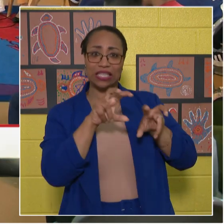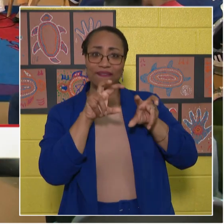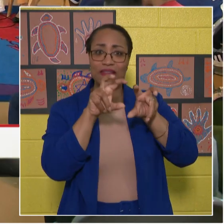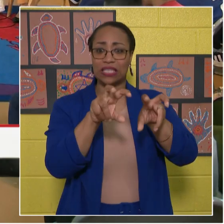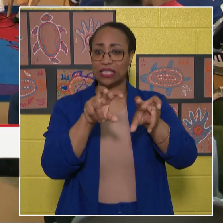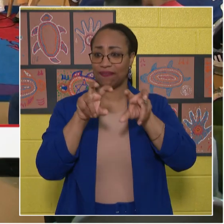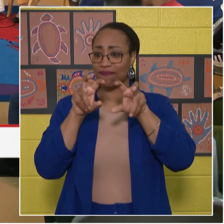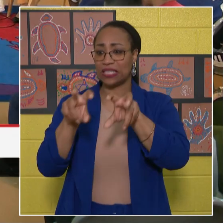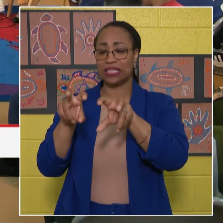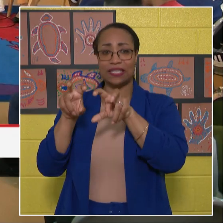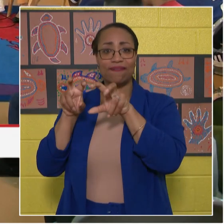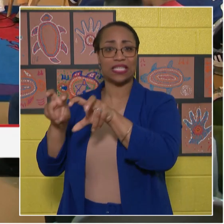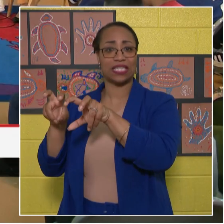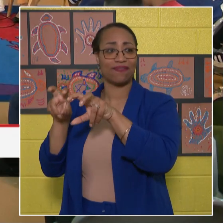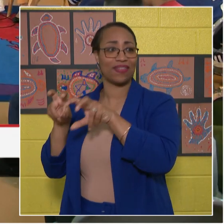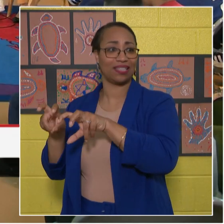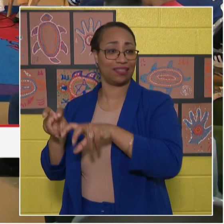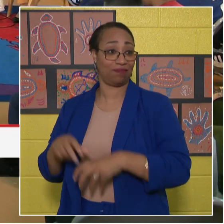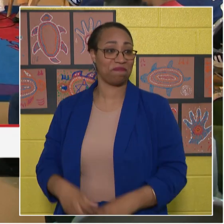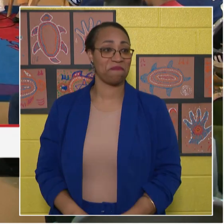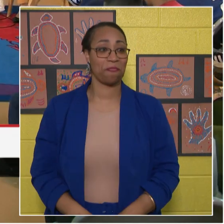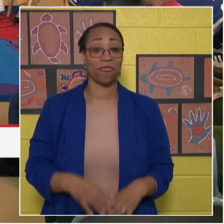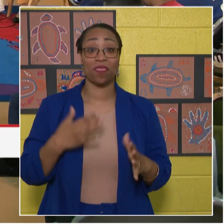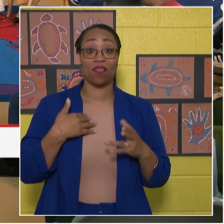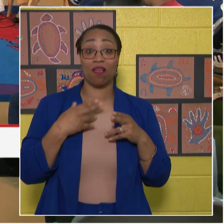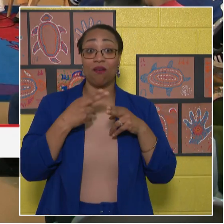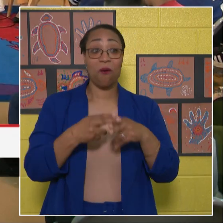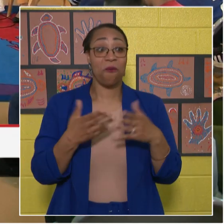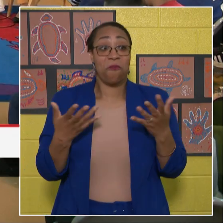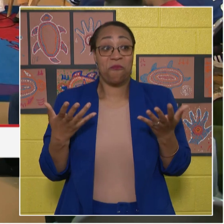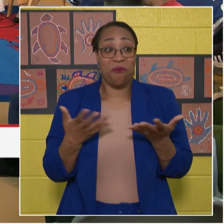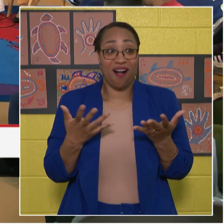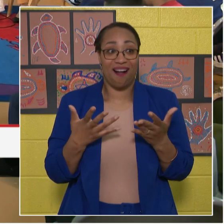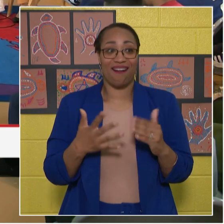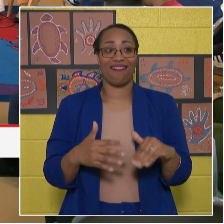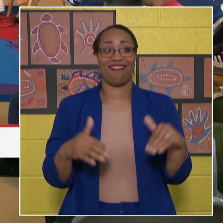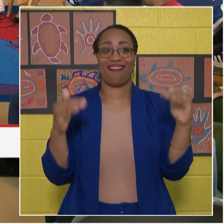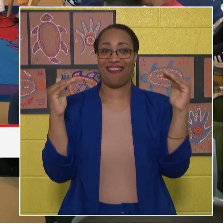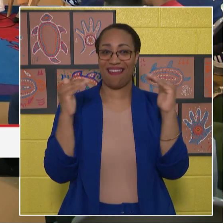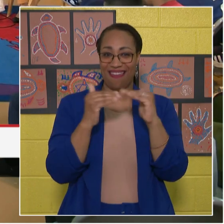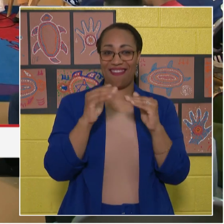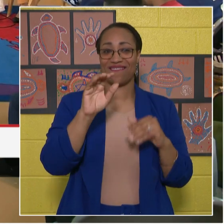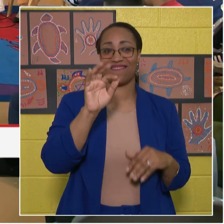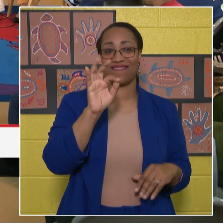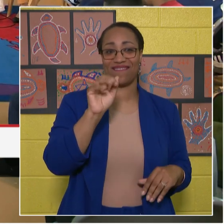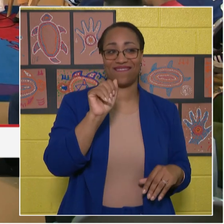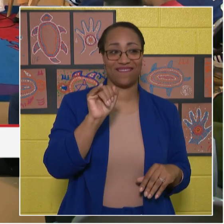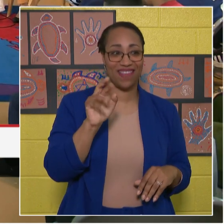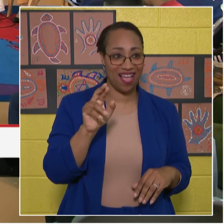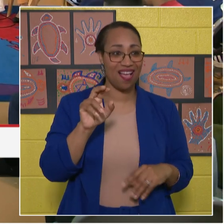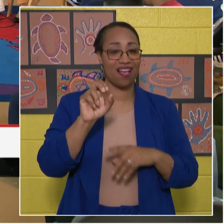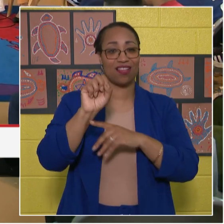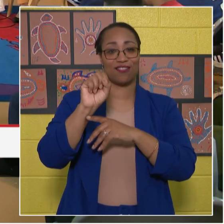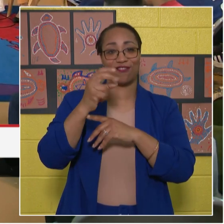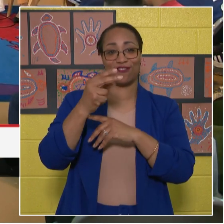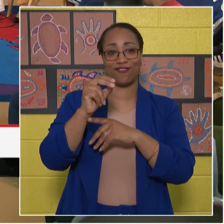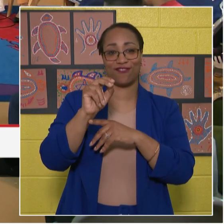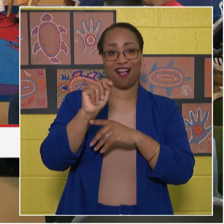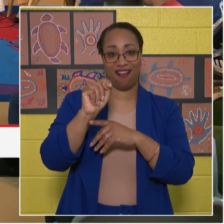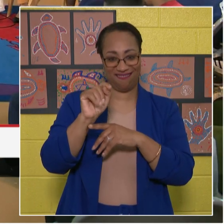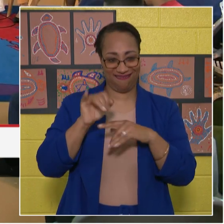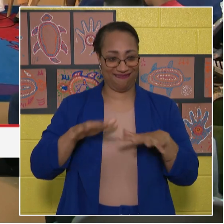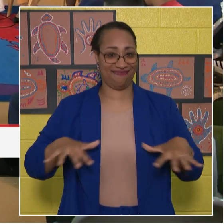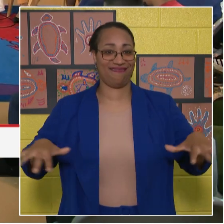Shot Agenda. And what that means is no matter where you live in Washington, D.C., or whatever